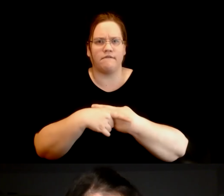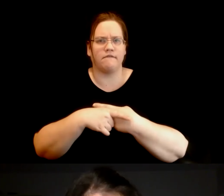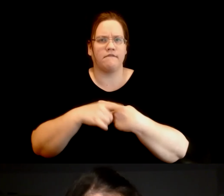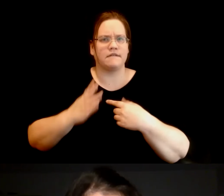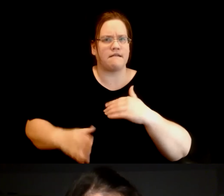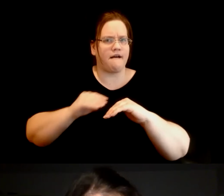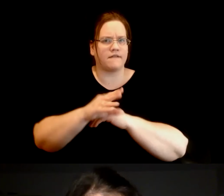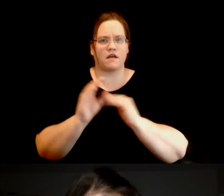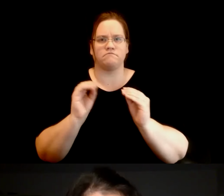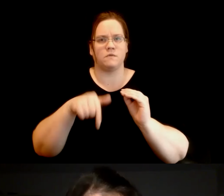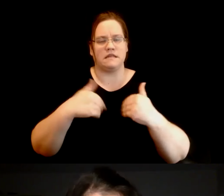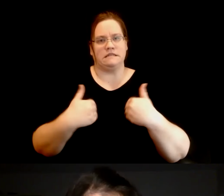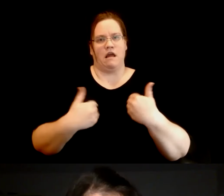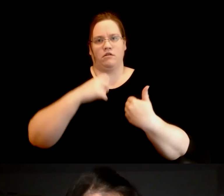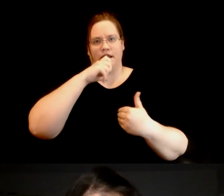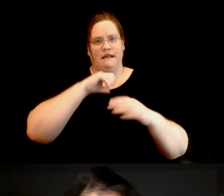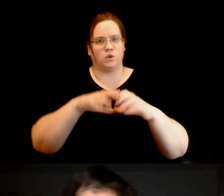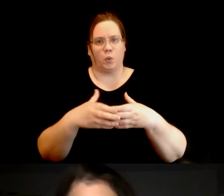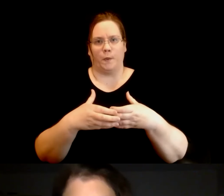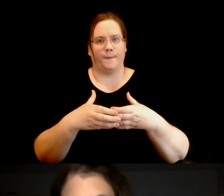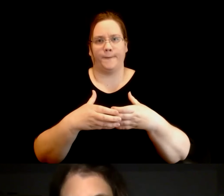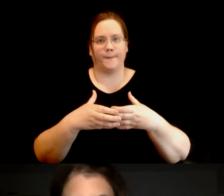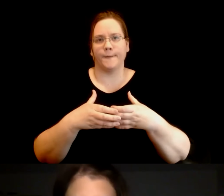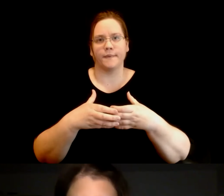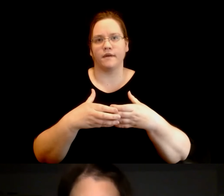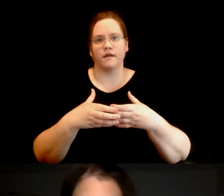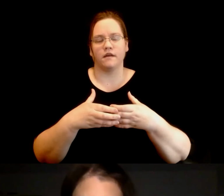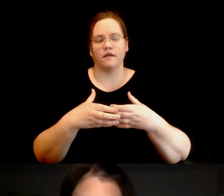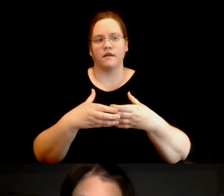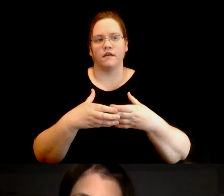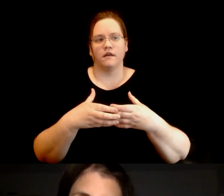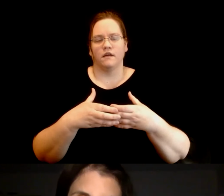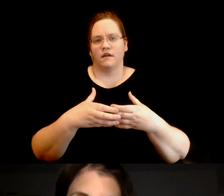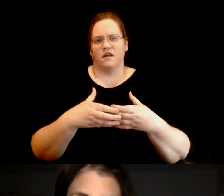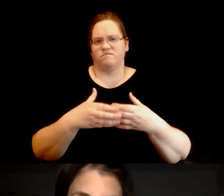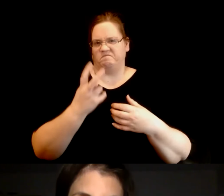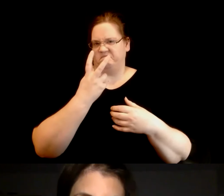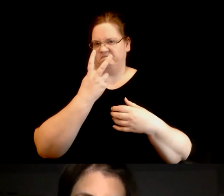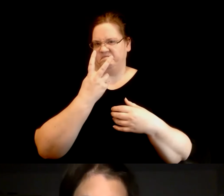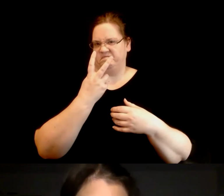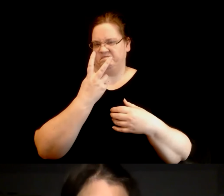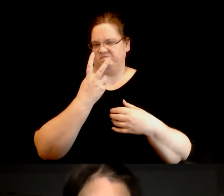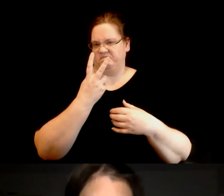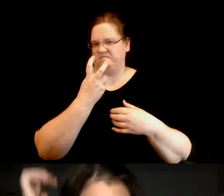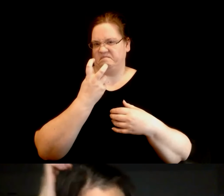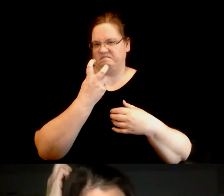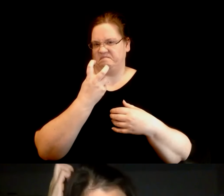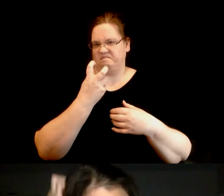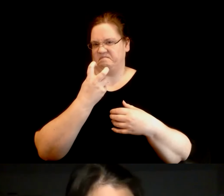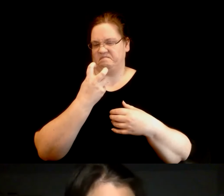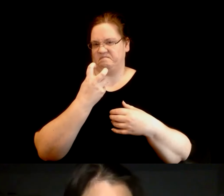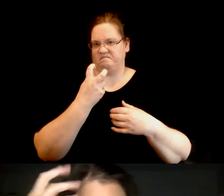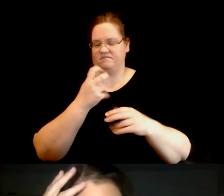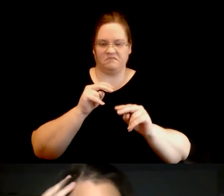group. It is just very unlikely, but there will be monitoring and reporting for that. And you probably